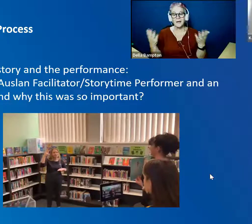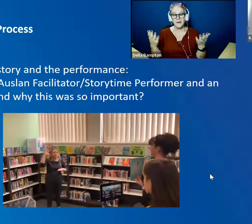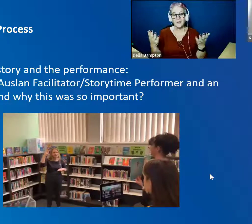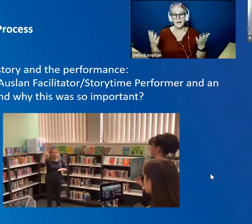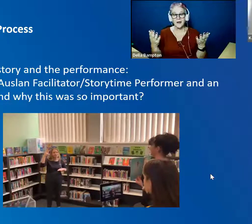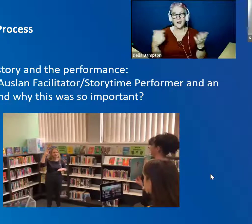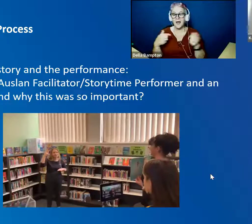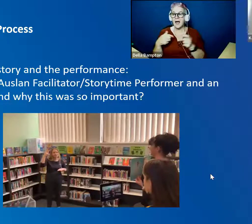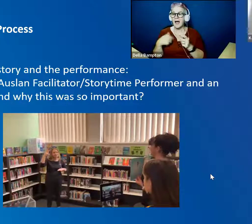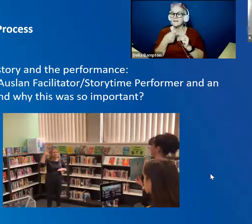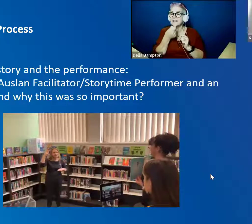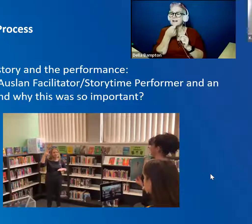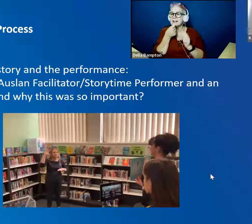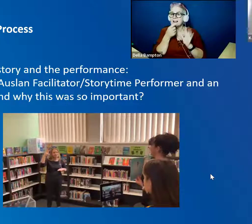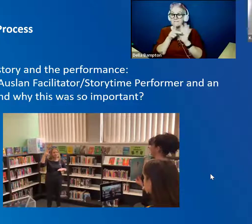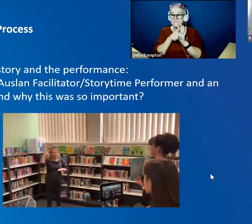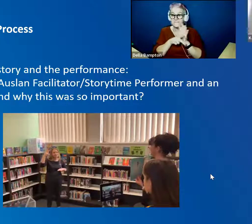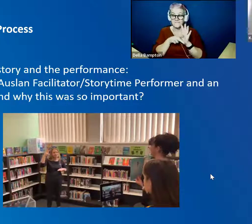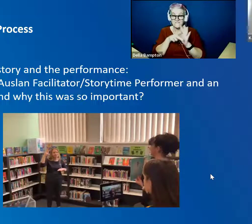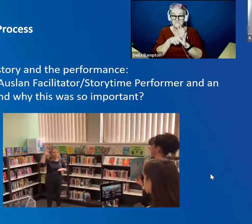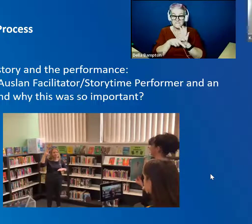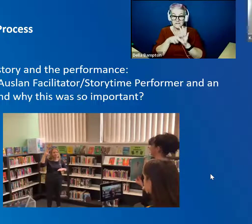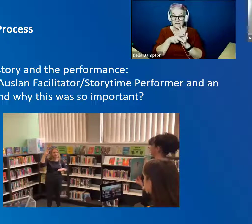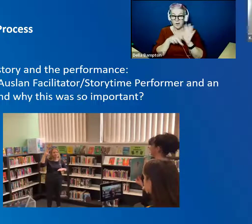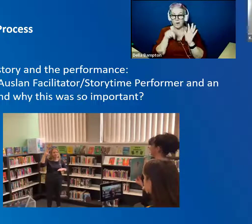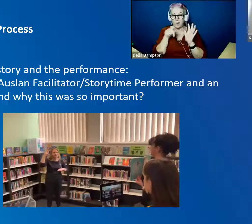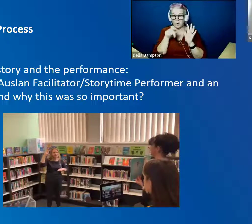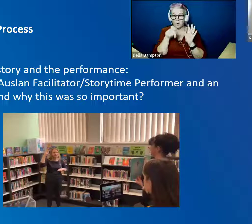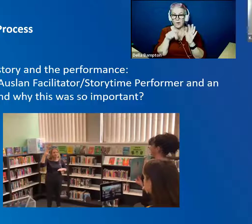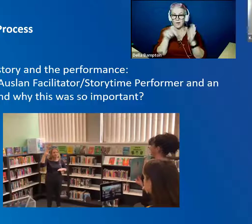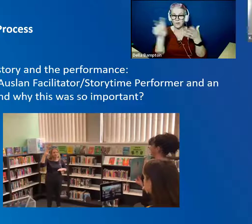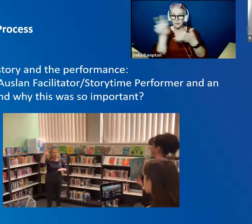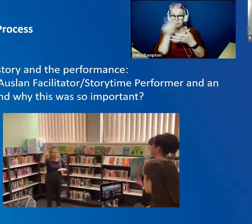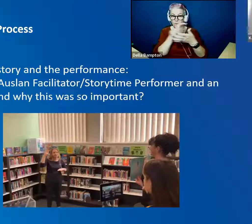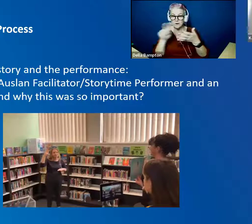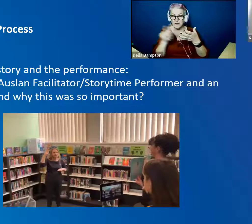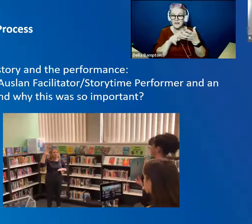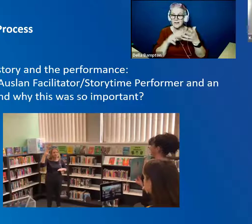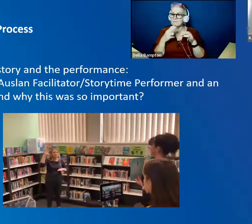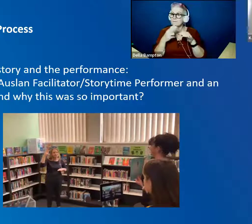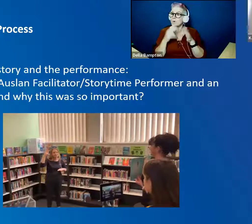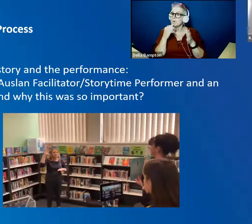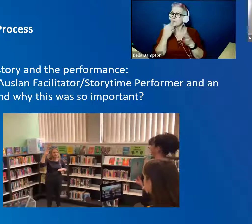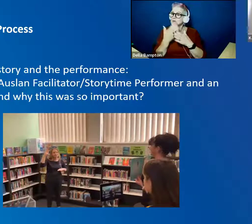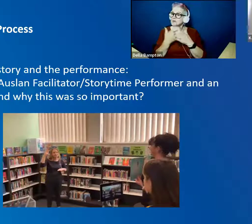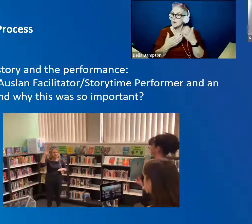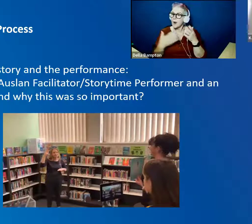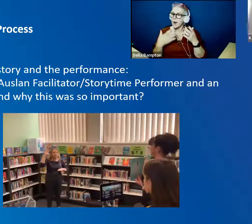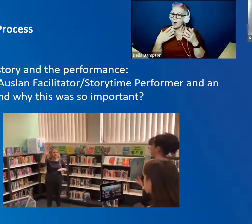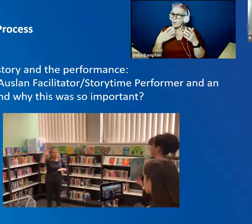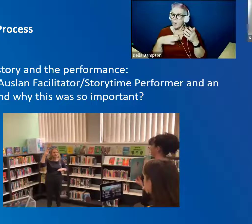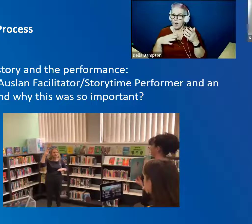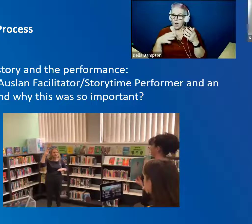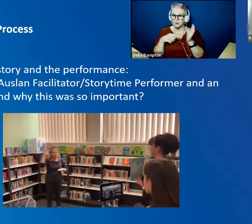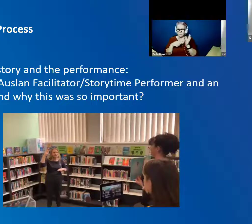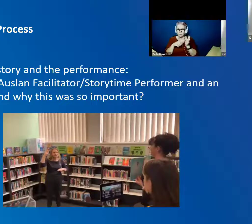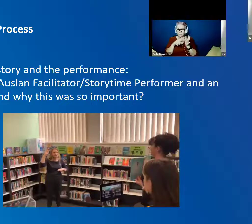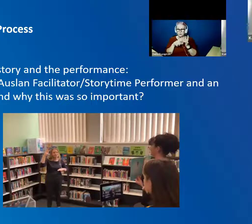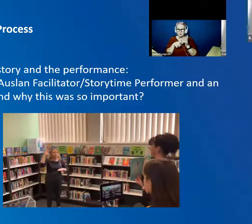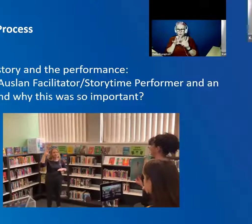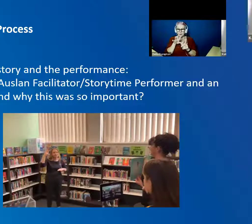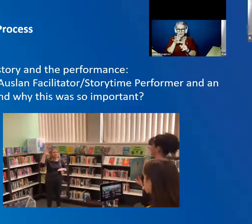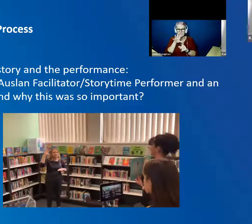I've just got a little video here. So this is the reading of the story, and I wanted to be able to capture what Cheryl was talking